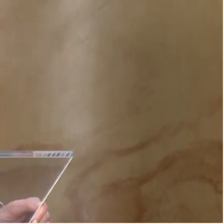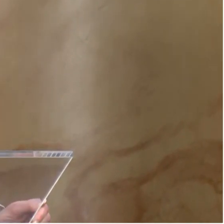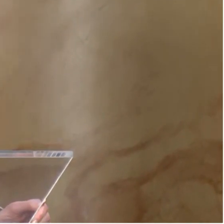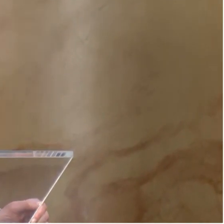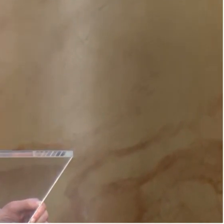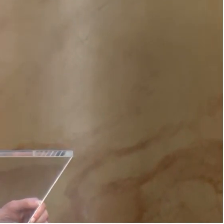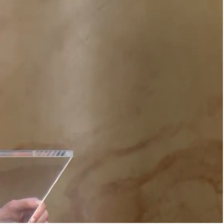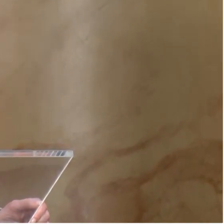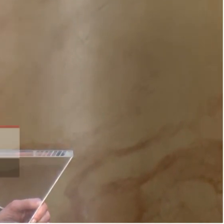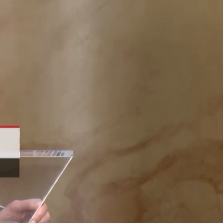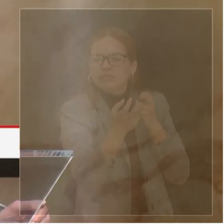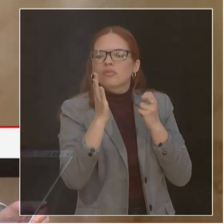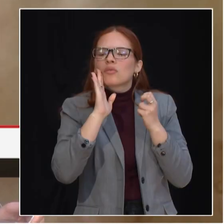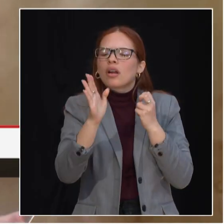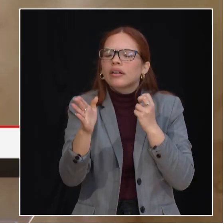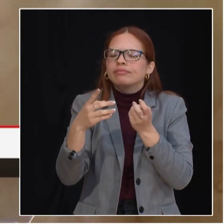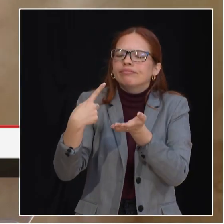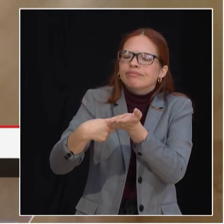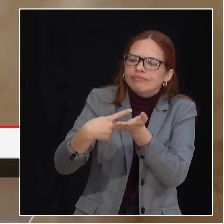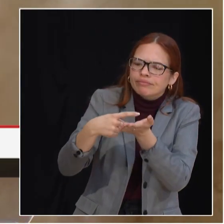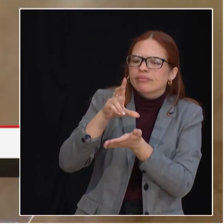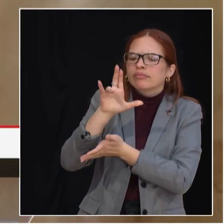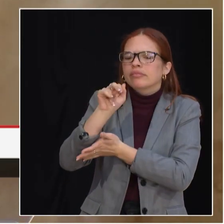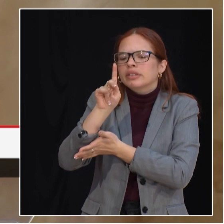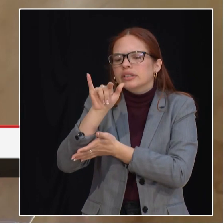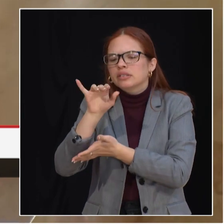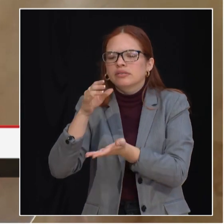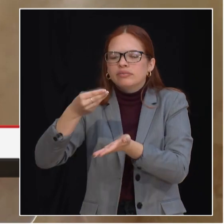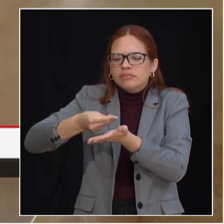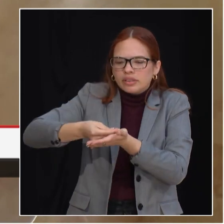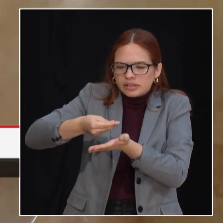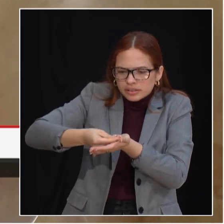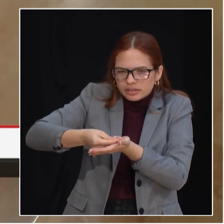who will focus on the Vitality Fund. Sabungli Cook, come